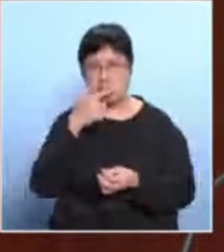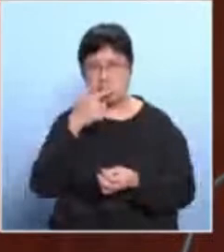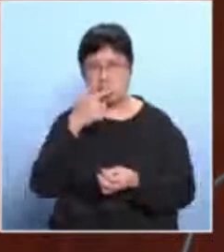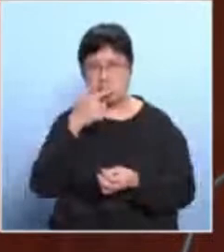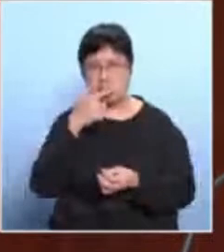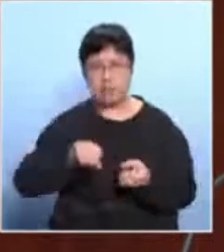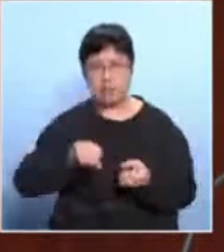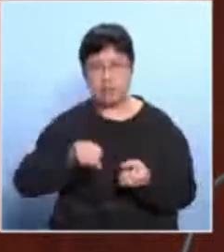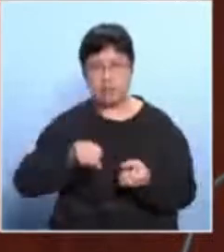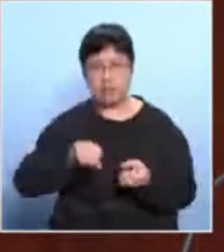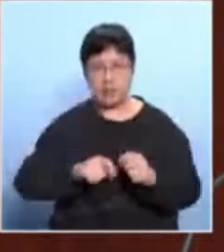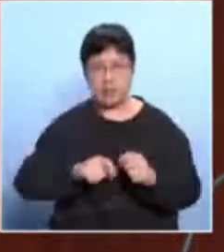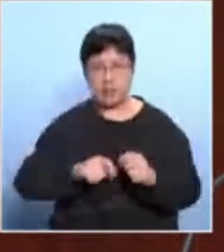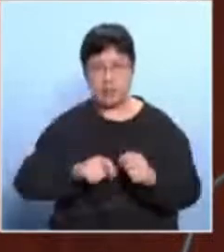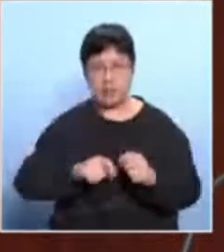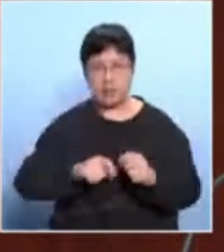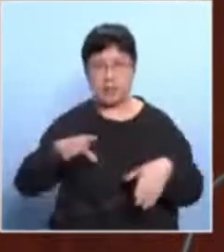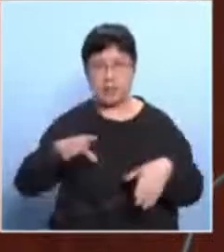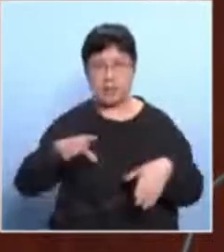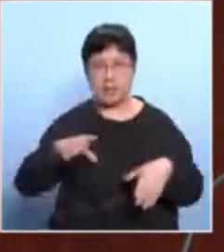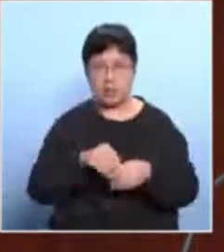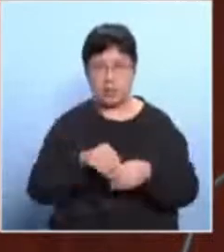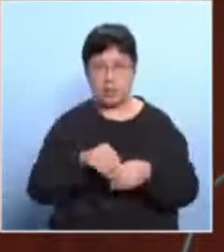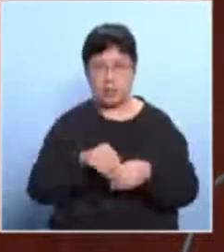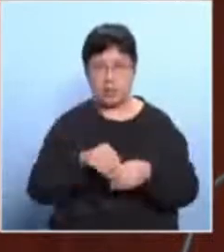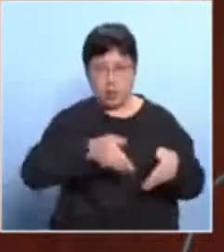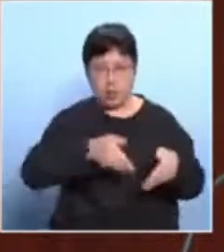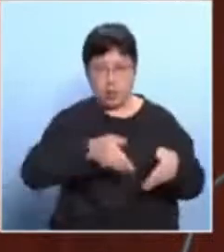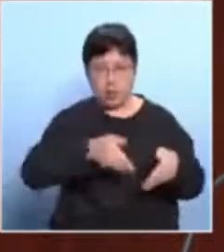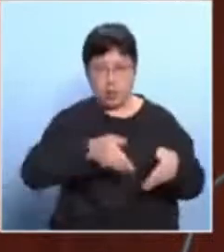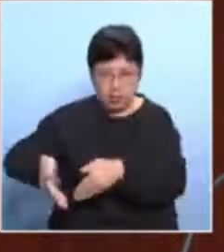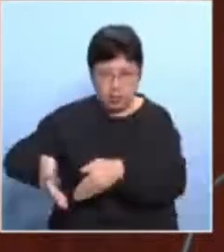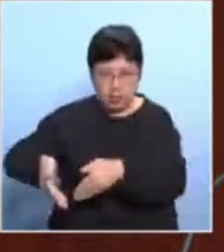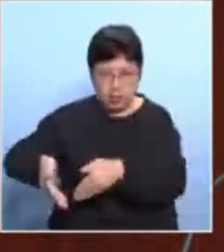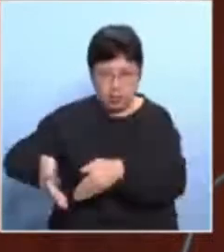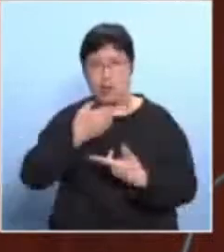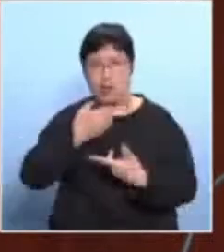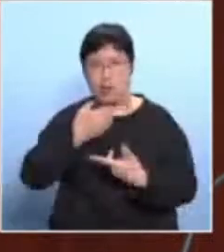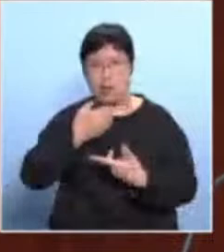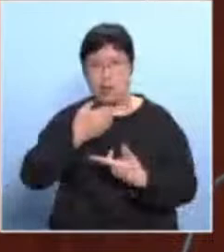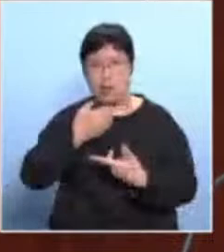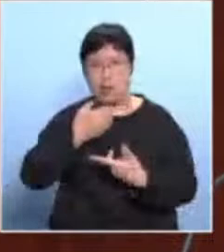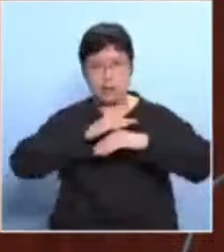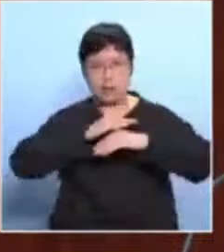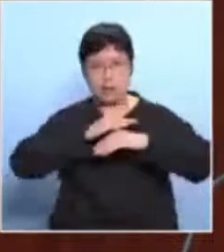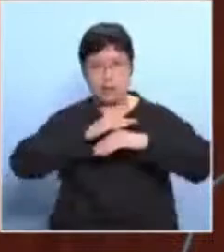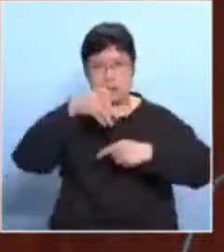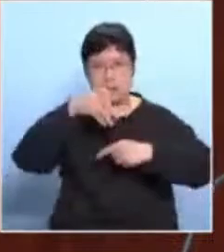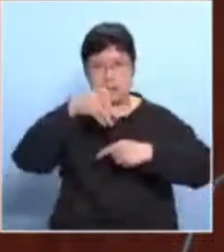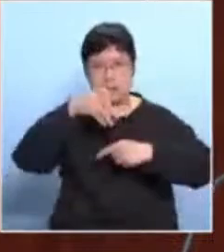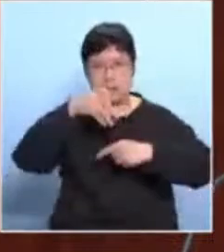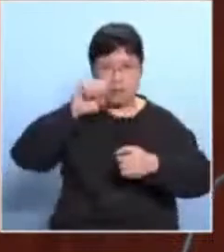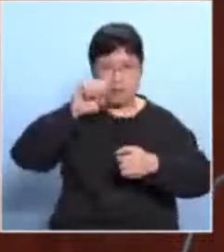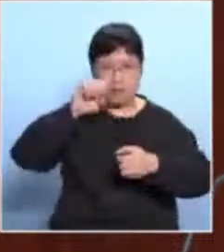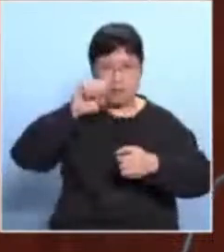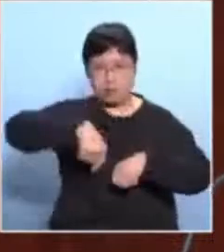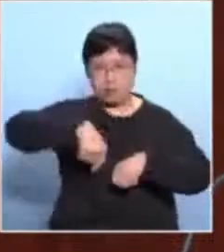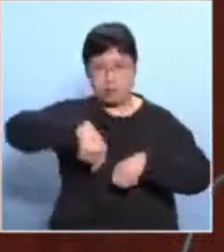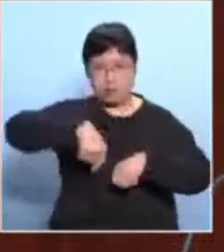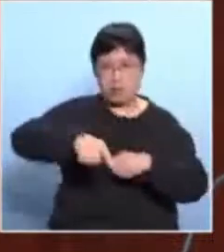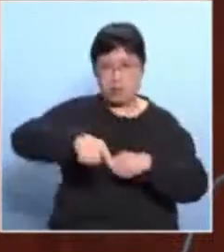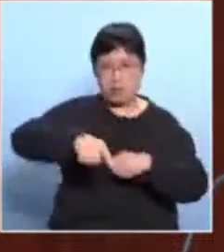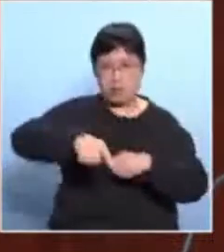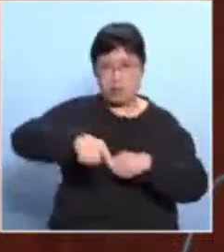Kong-Shenzhen Innovation and Technology Park in the Loop. It will create synergy with the Shenzhen Innovation and Technology Zone